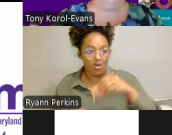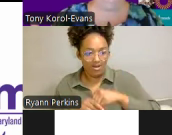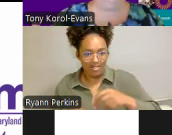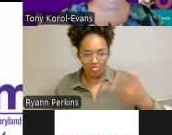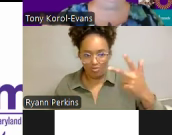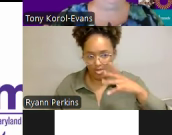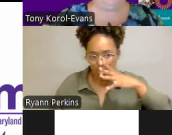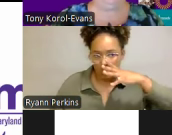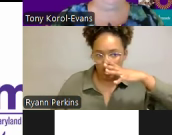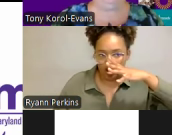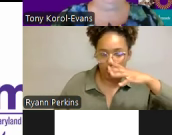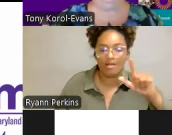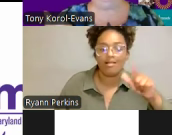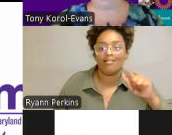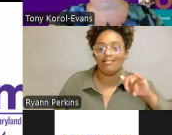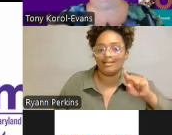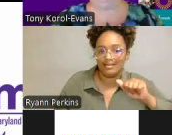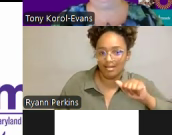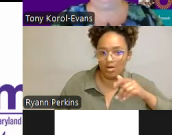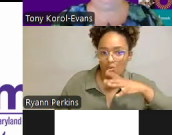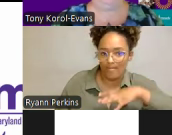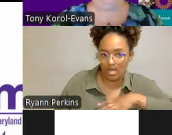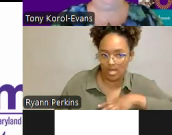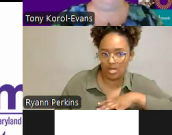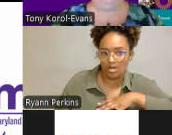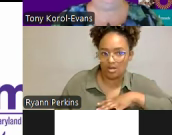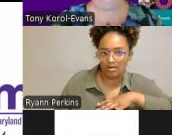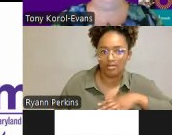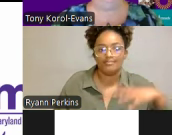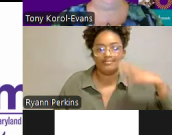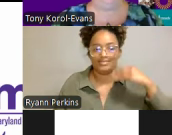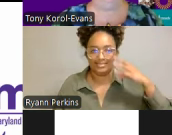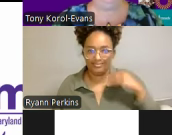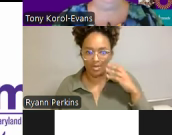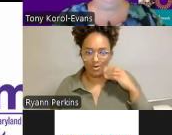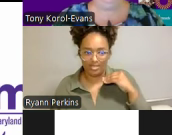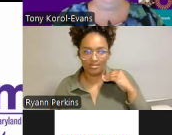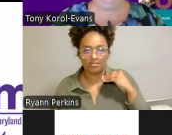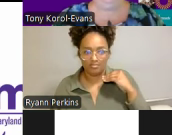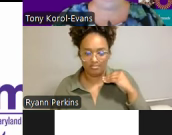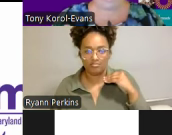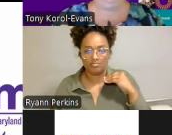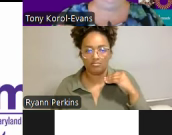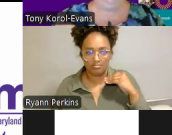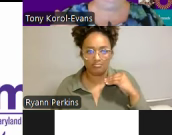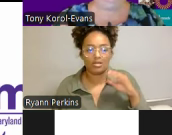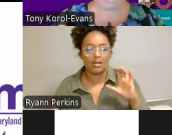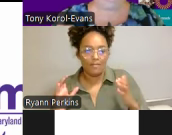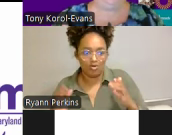overall, 1 in 3 Latina women experience intimate partner violence in their lifetime.